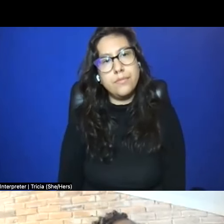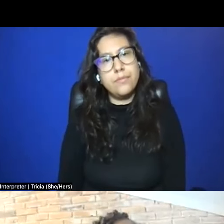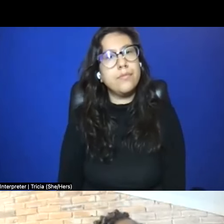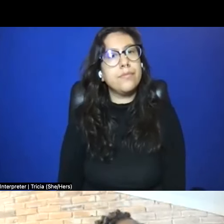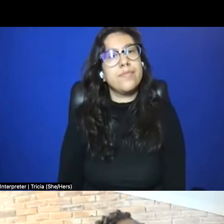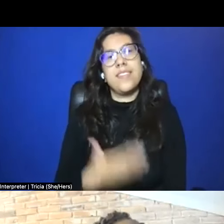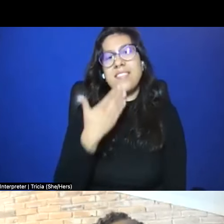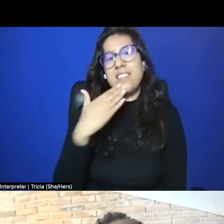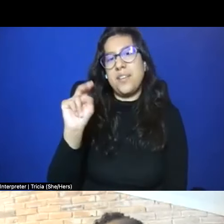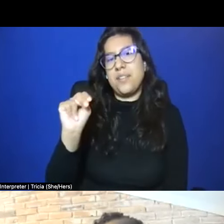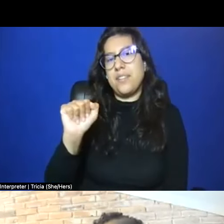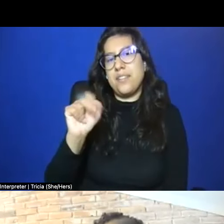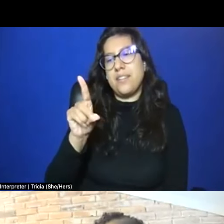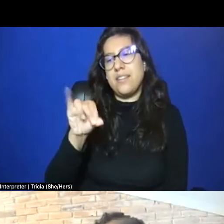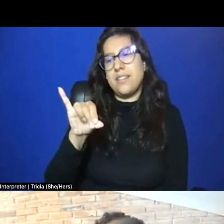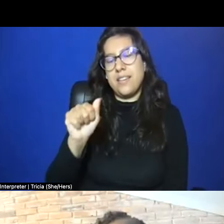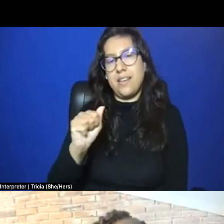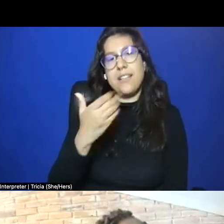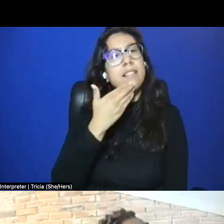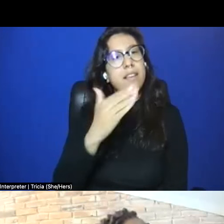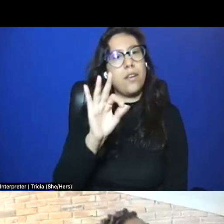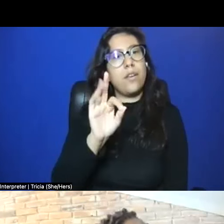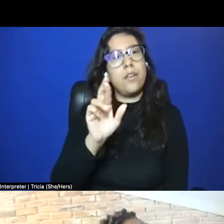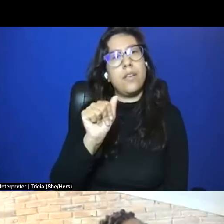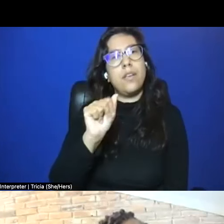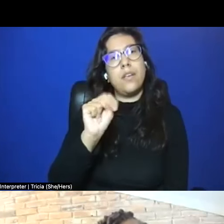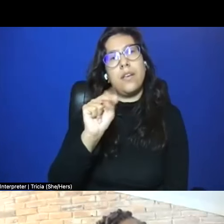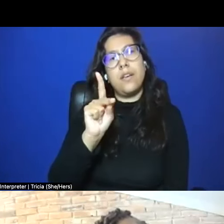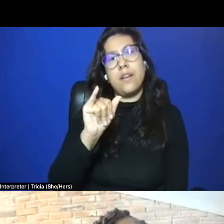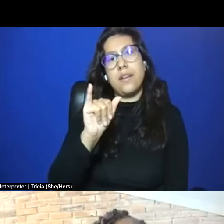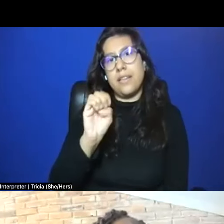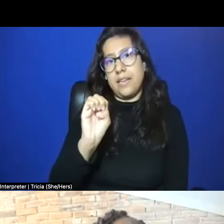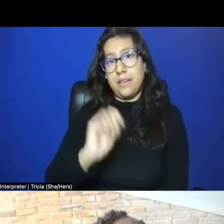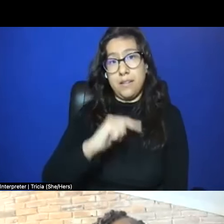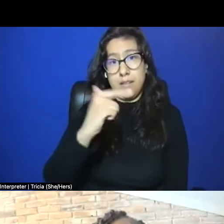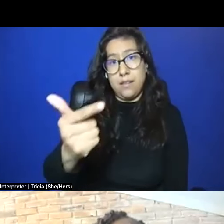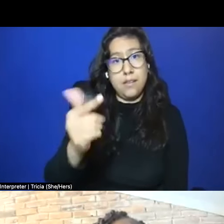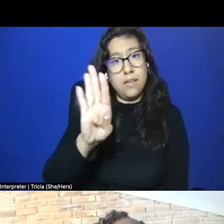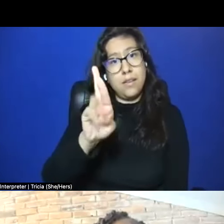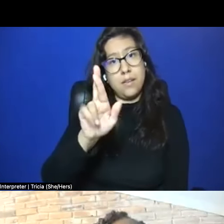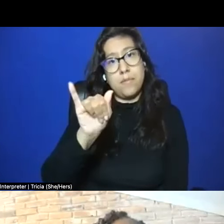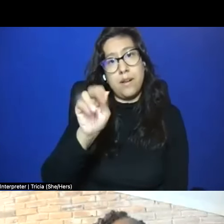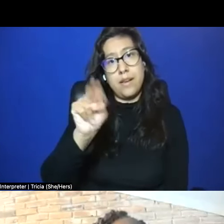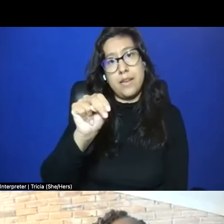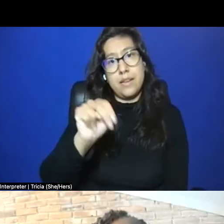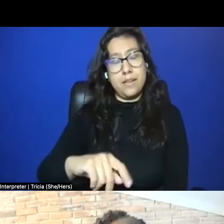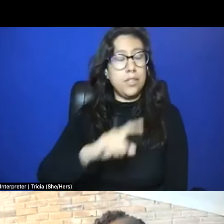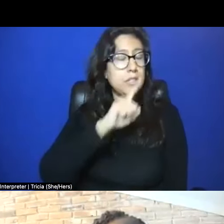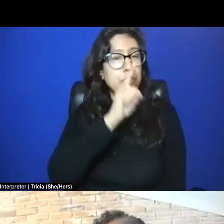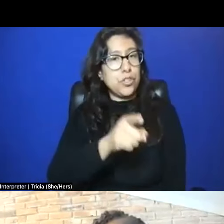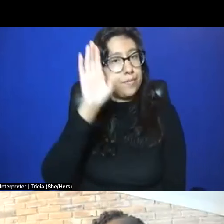Thanks, Nadia. Thanks, Frankie. Brian, do you want to go next? Sure.